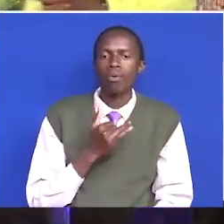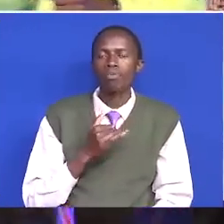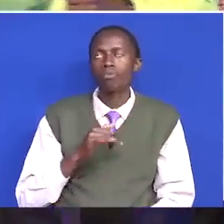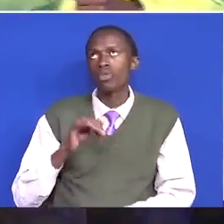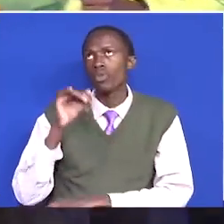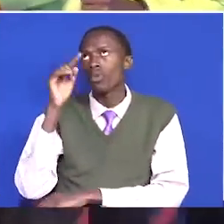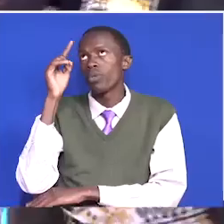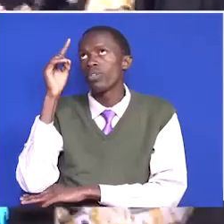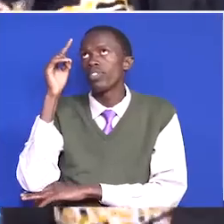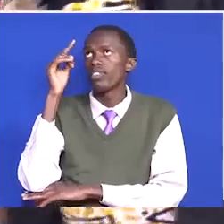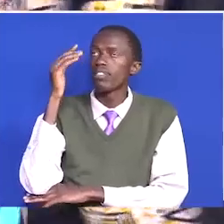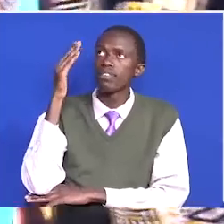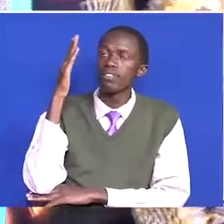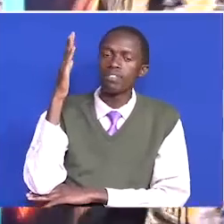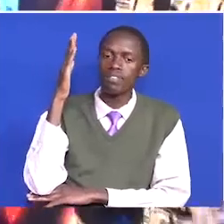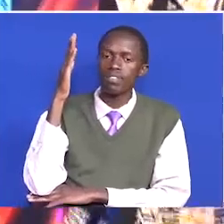Ebeneza,